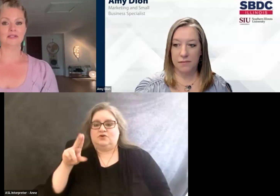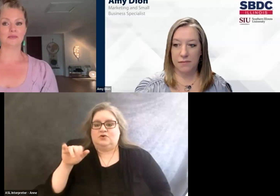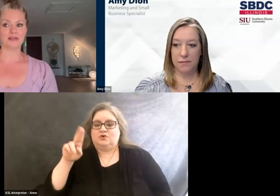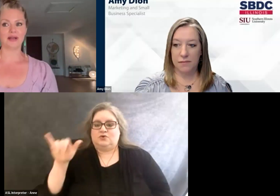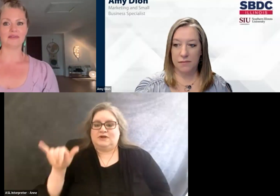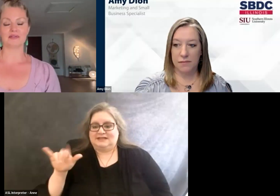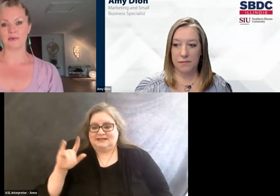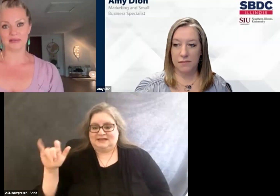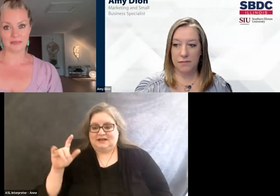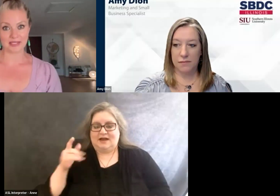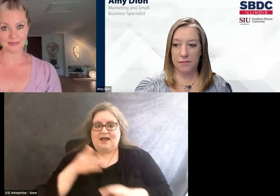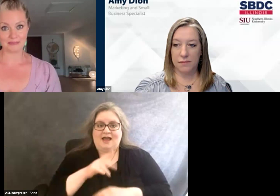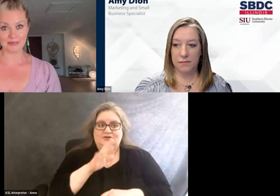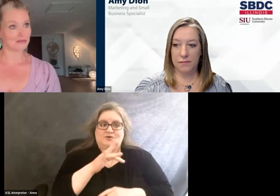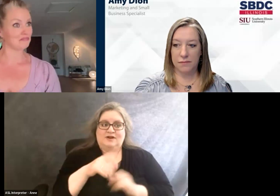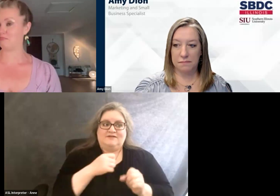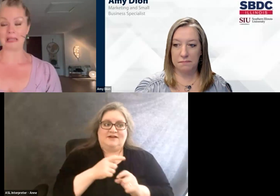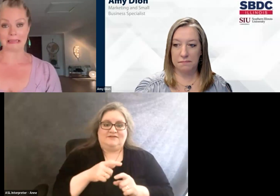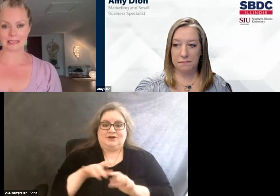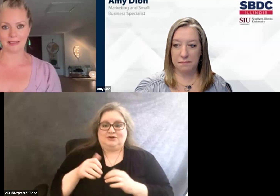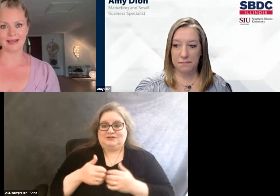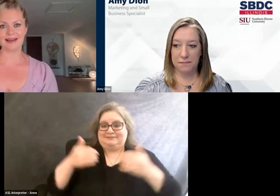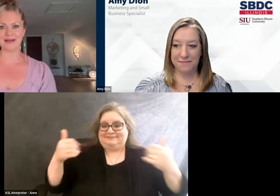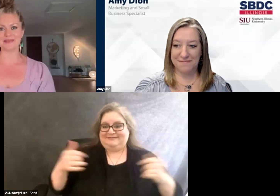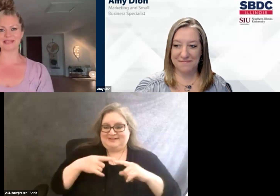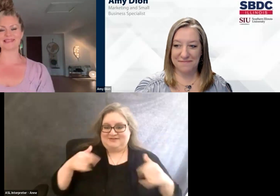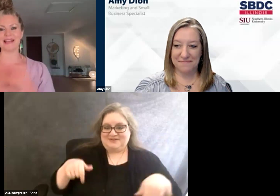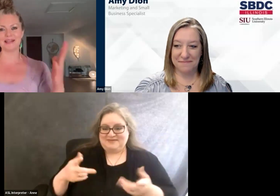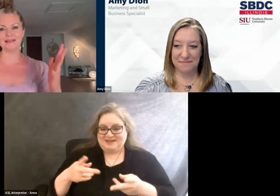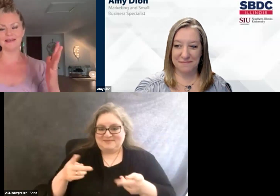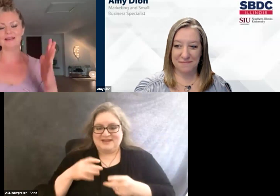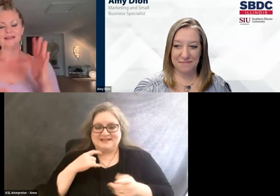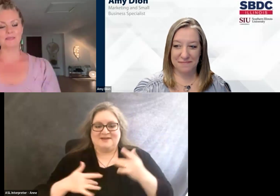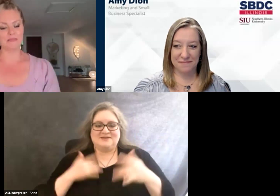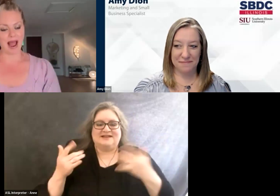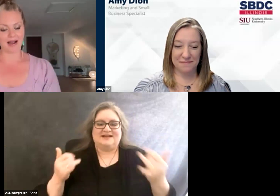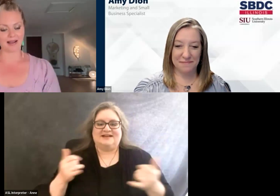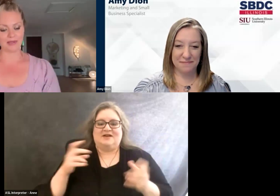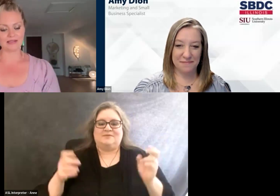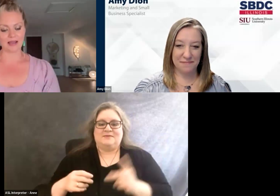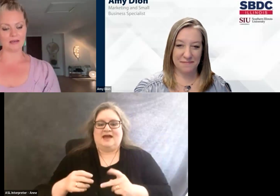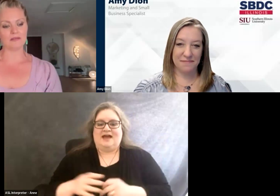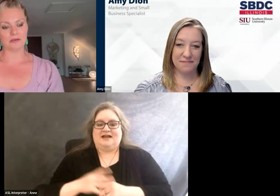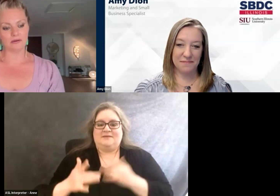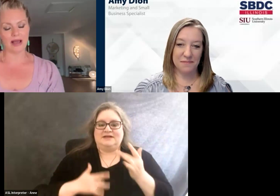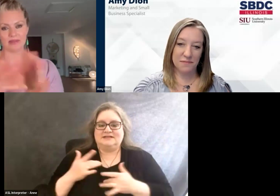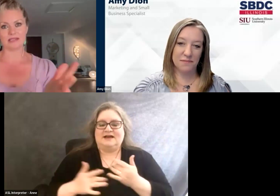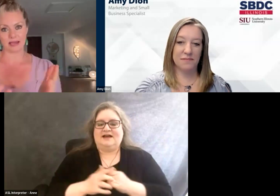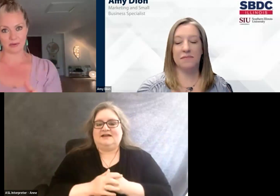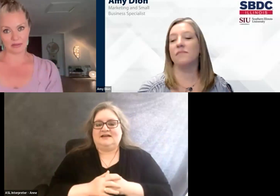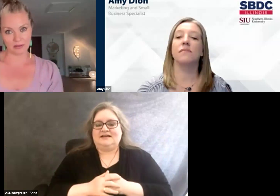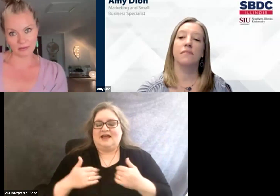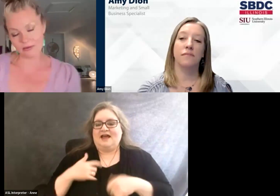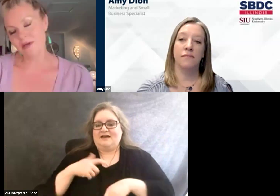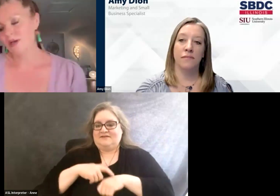after 25 years away from this place. And I'm just excited to be back. I'm excited to have this